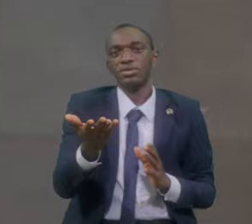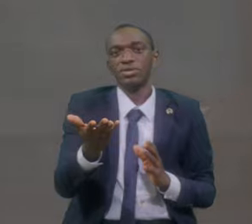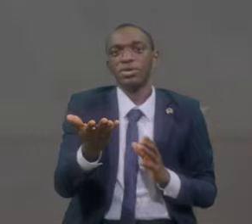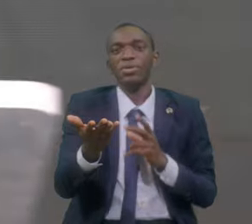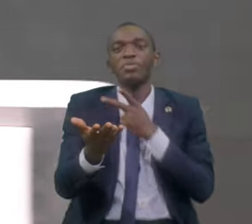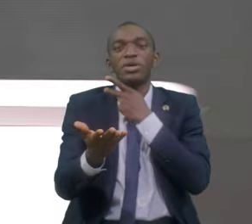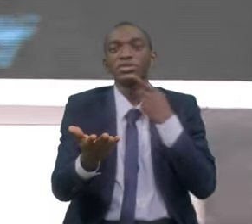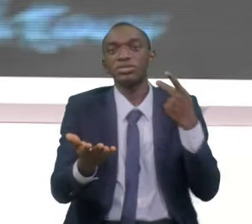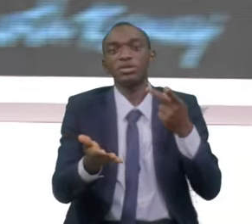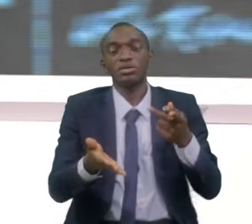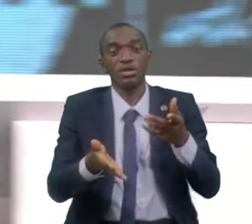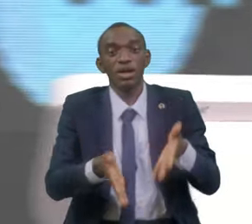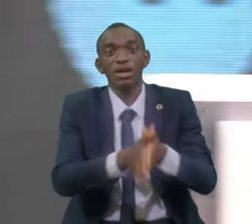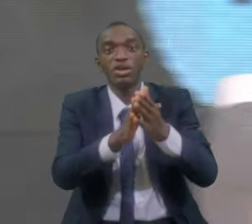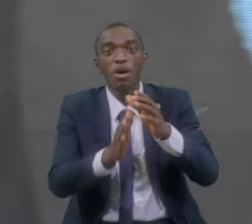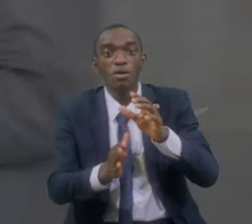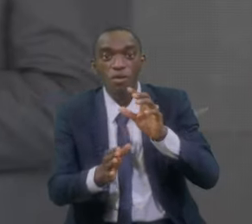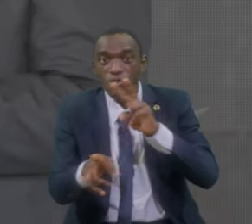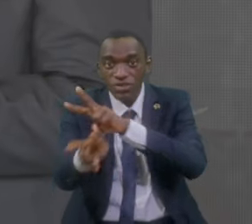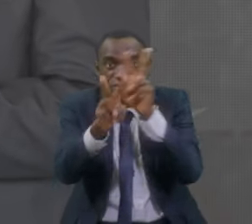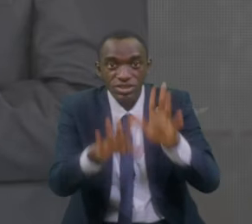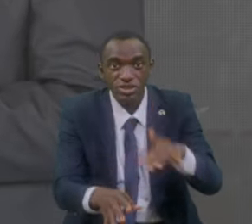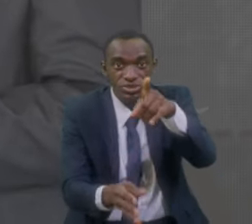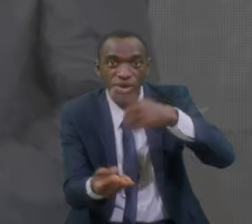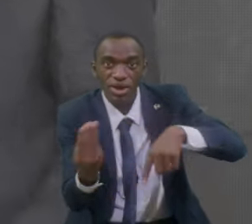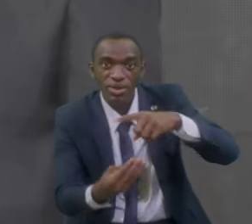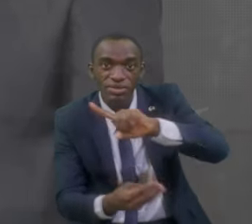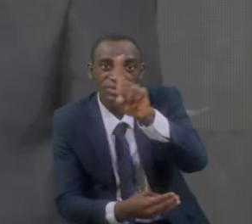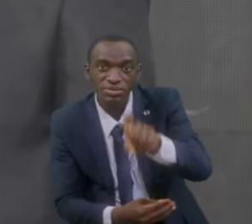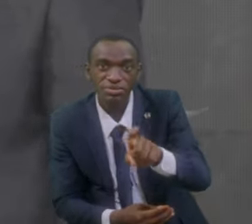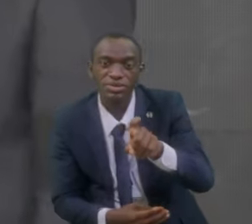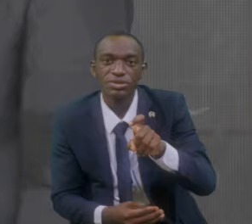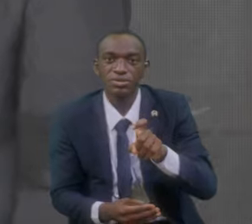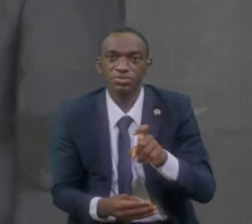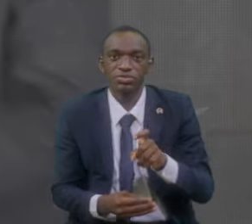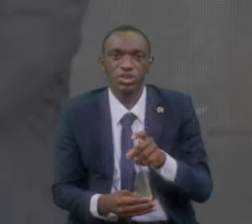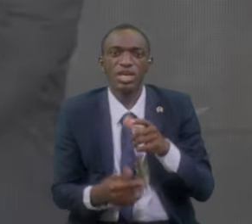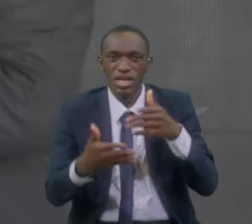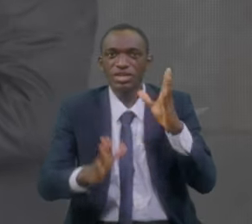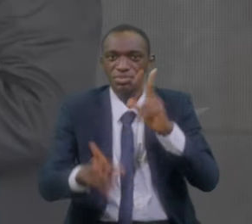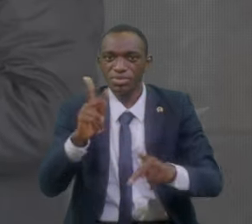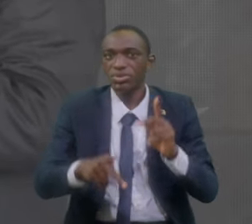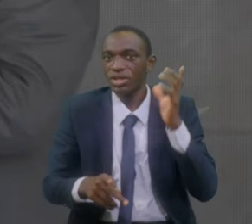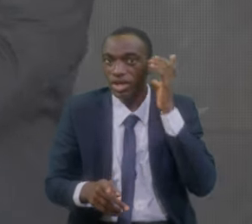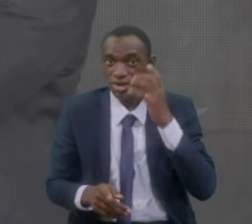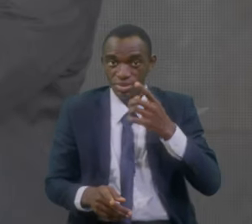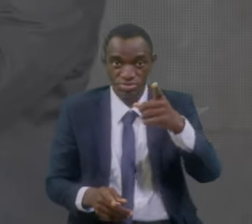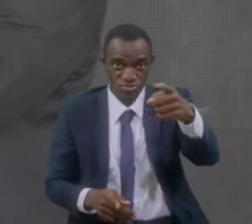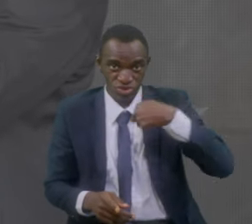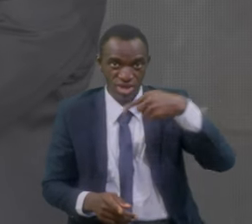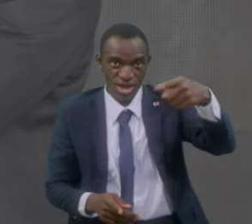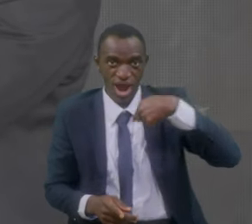you around? Let the people hear you that you are around. You and I will break down